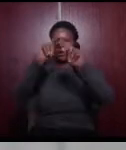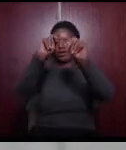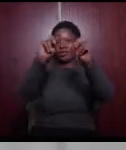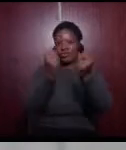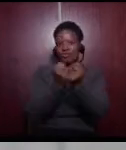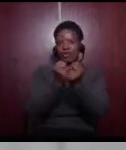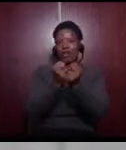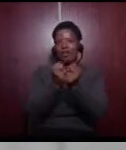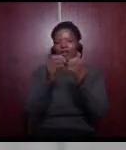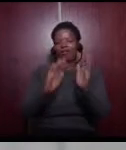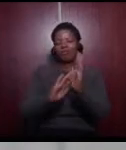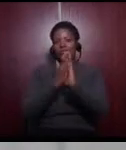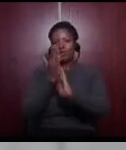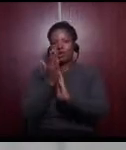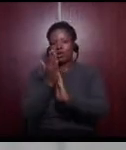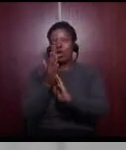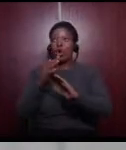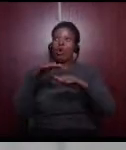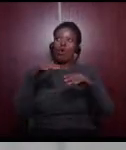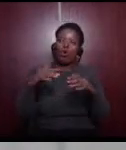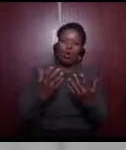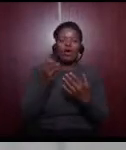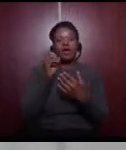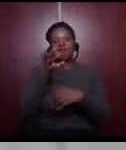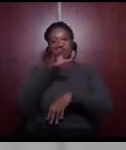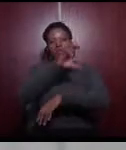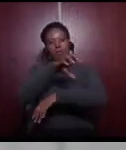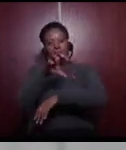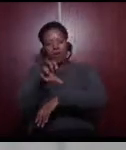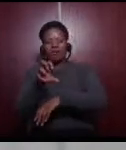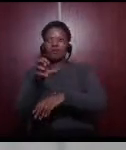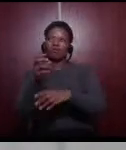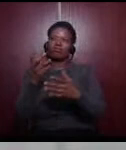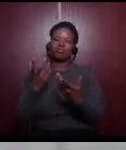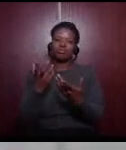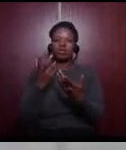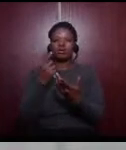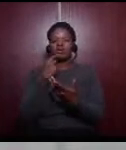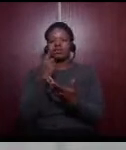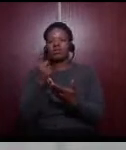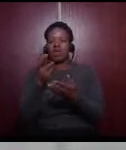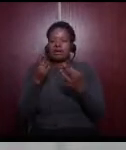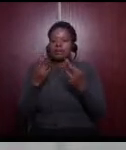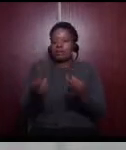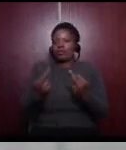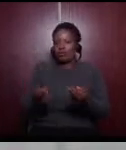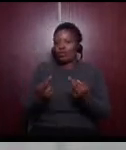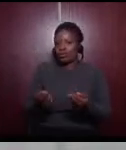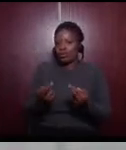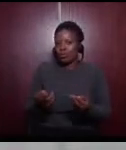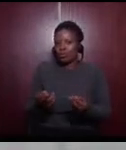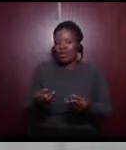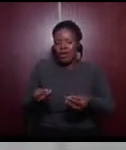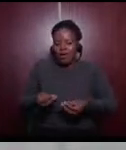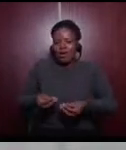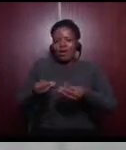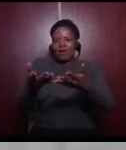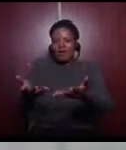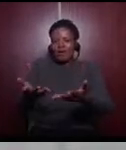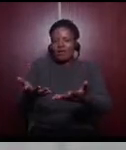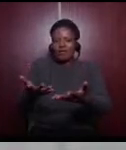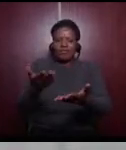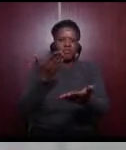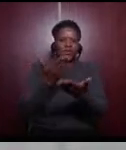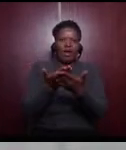province feels that a matter has reached a level whereby the resources that are allocated to a province are not able anymore